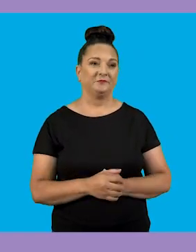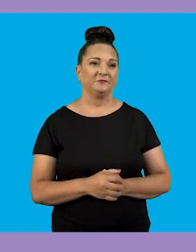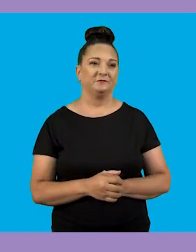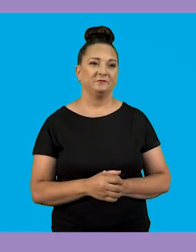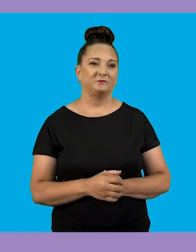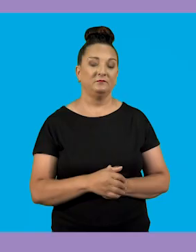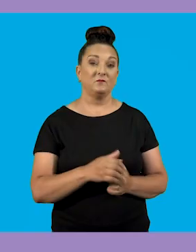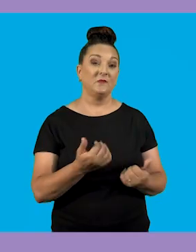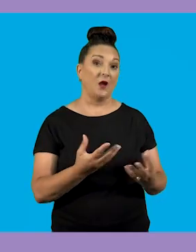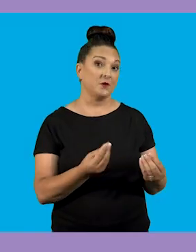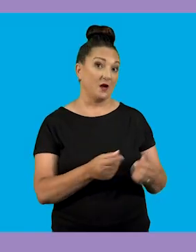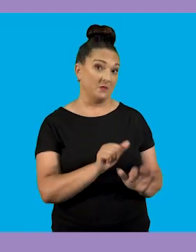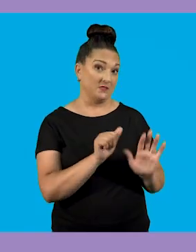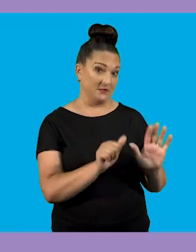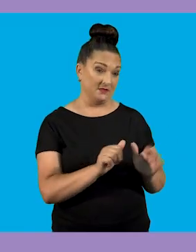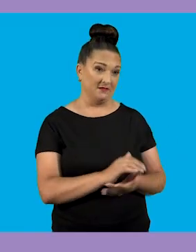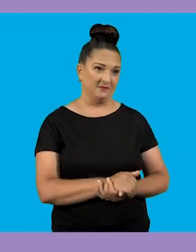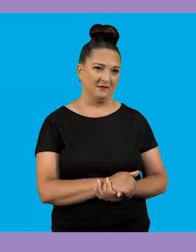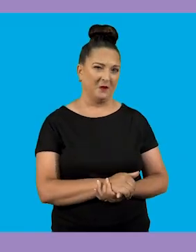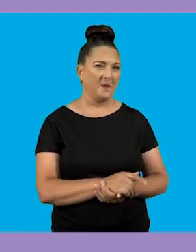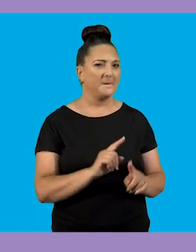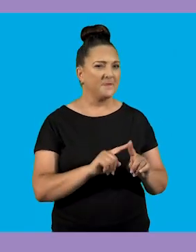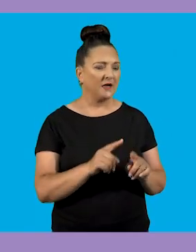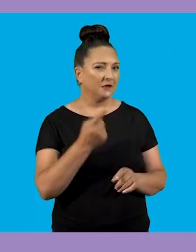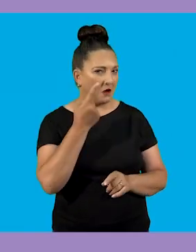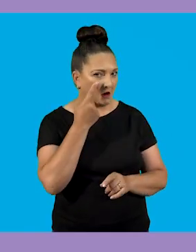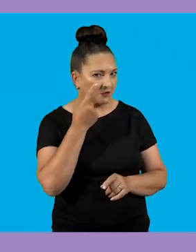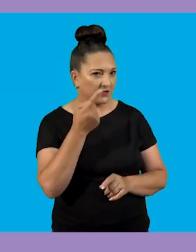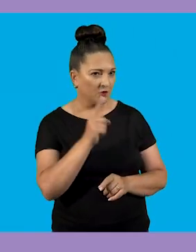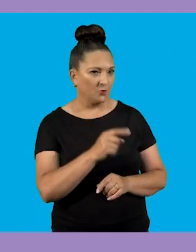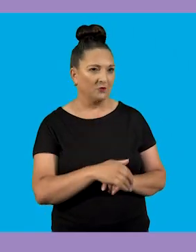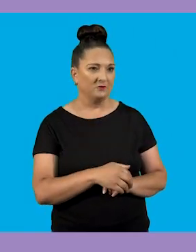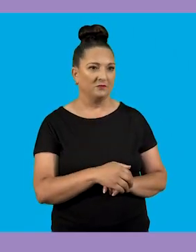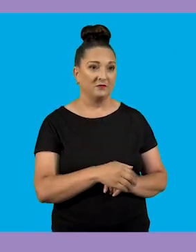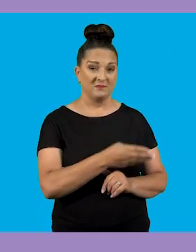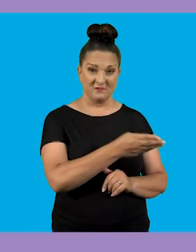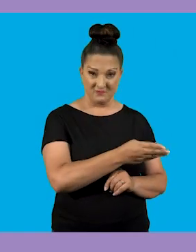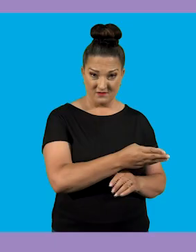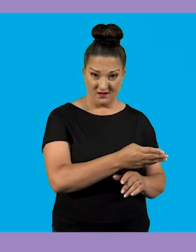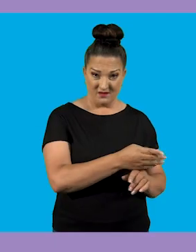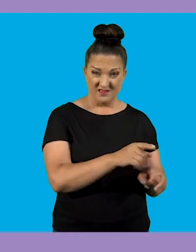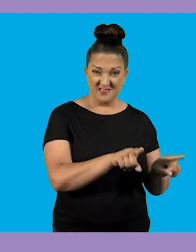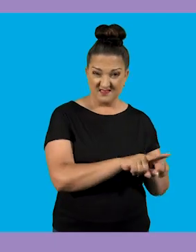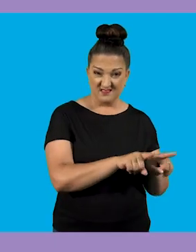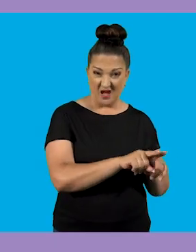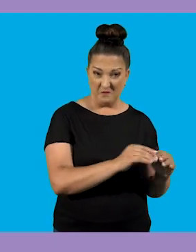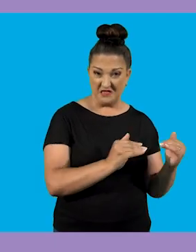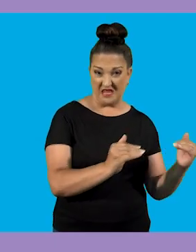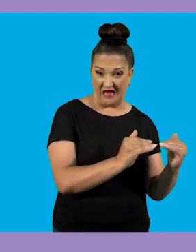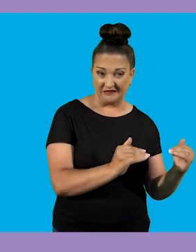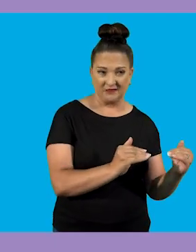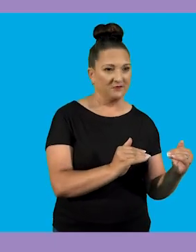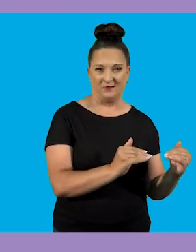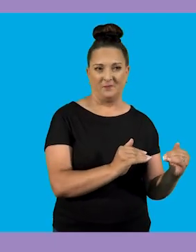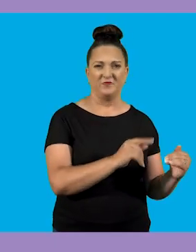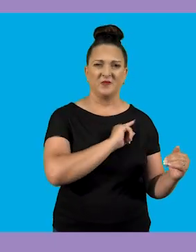6. So when we look at number 6 there, the first thing you need to notice there, that it is not in standard form. So the first thing you would need to